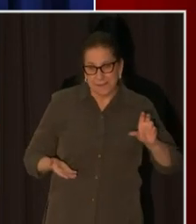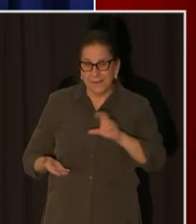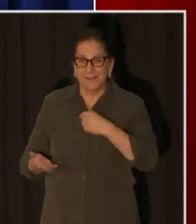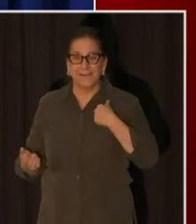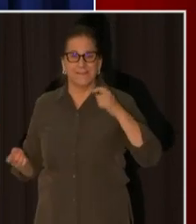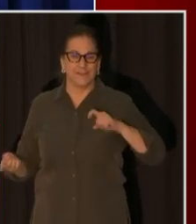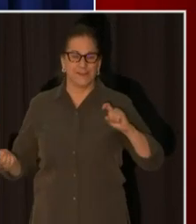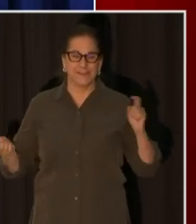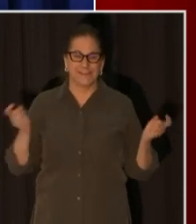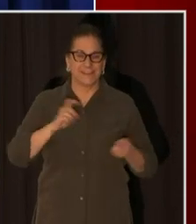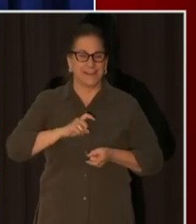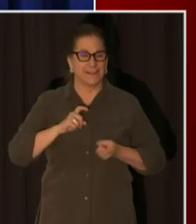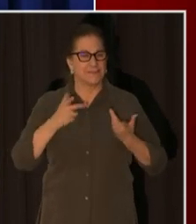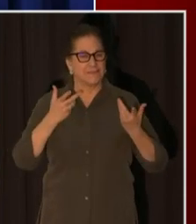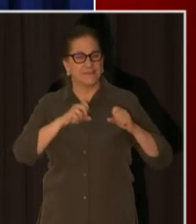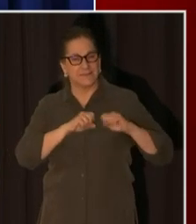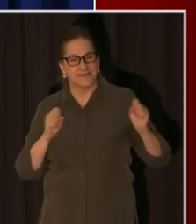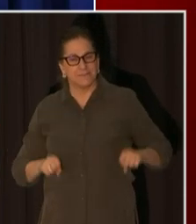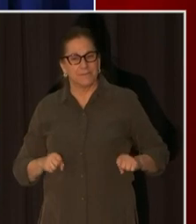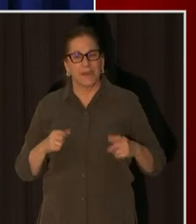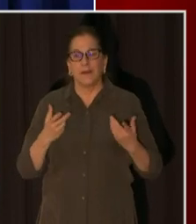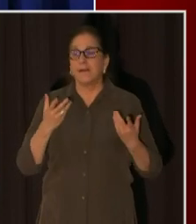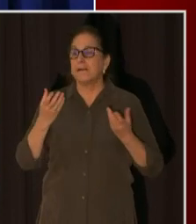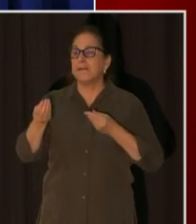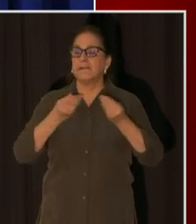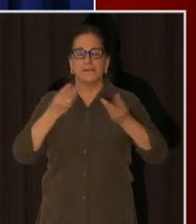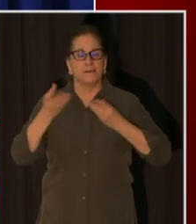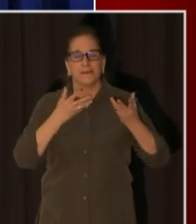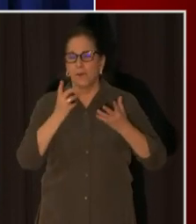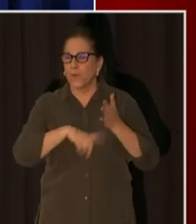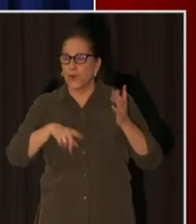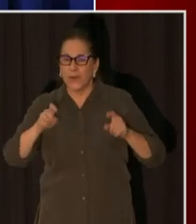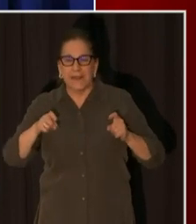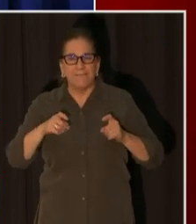know that you need to know that there are voices that can help you.